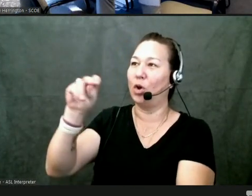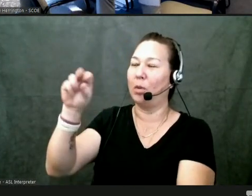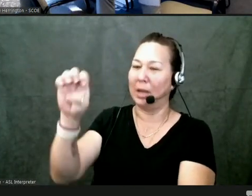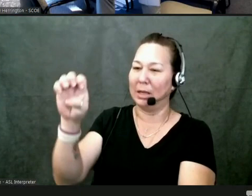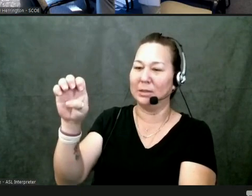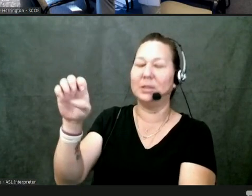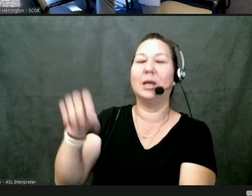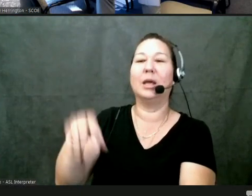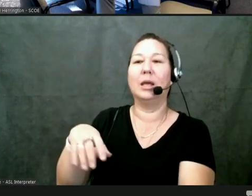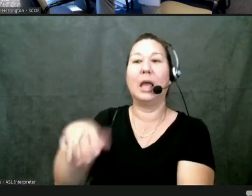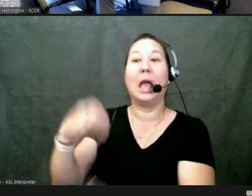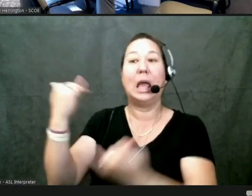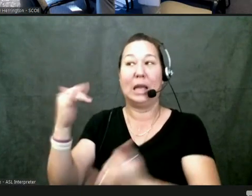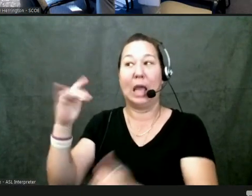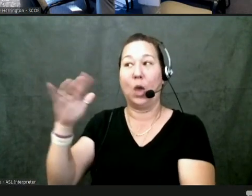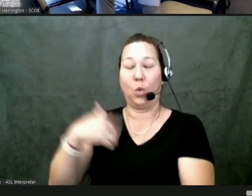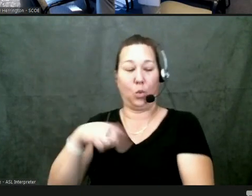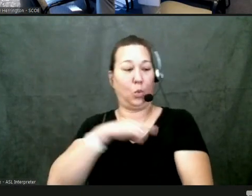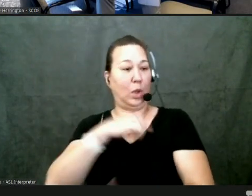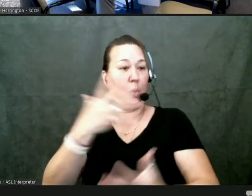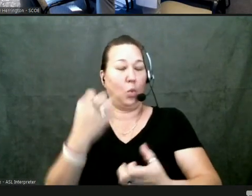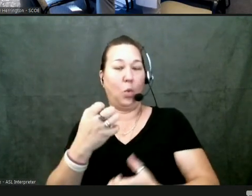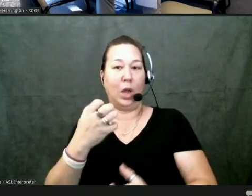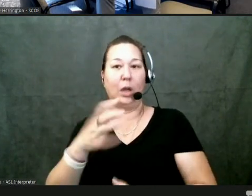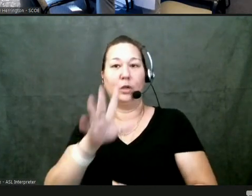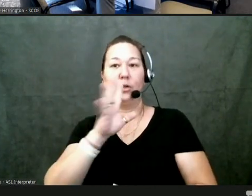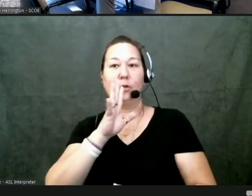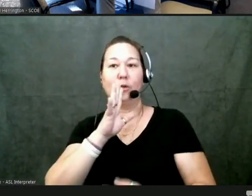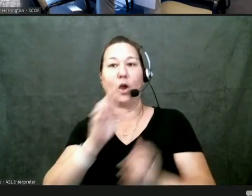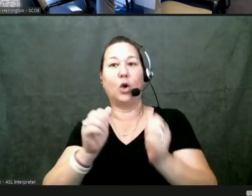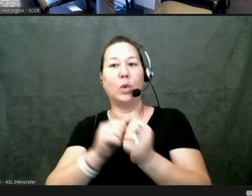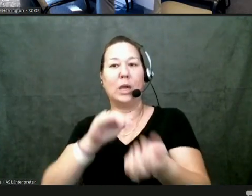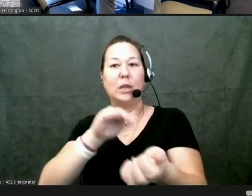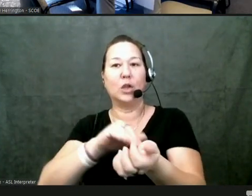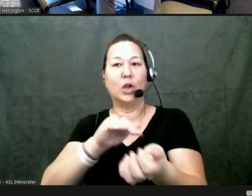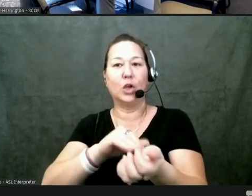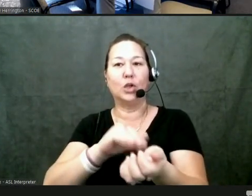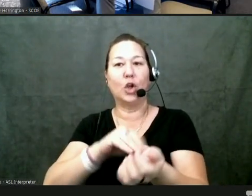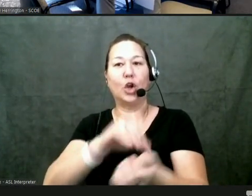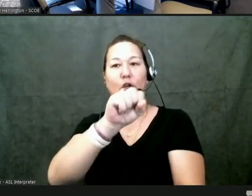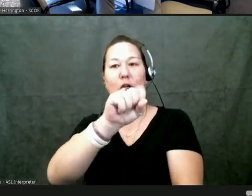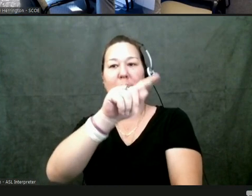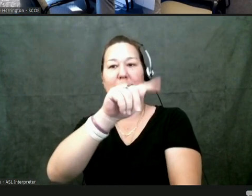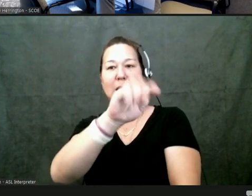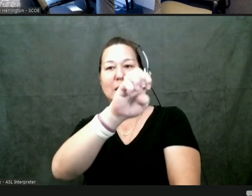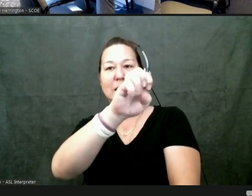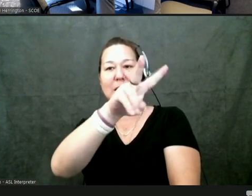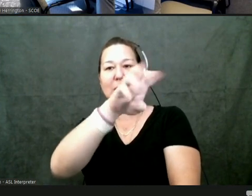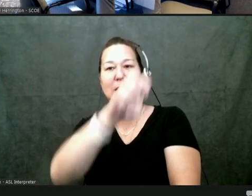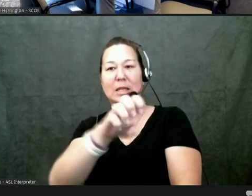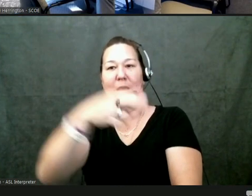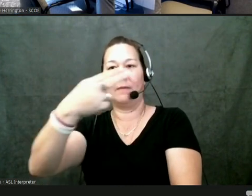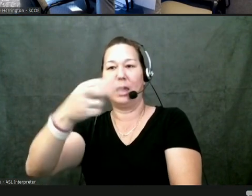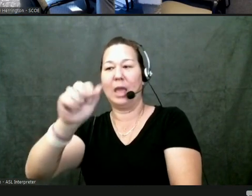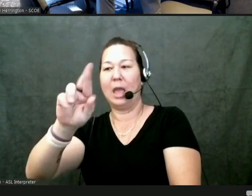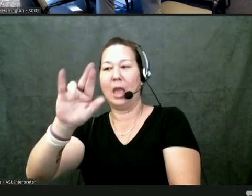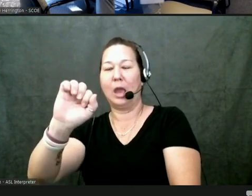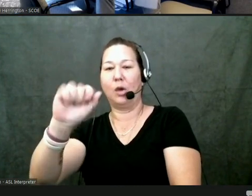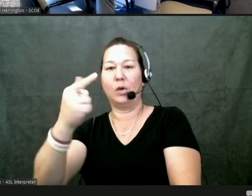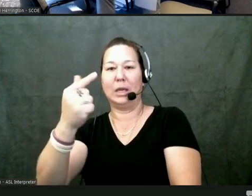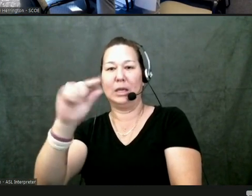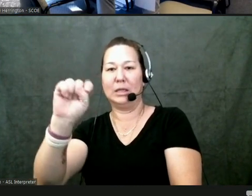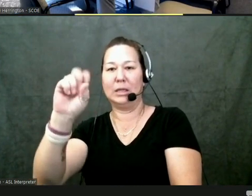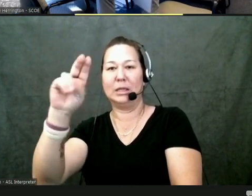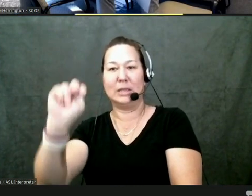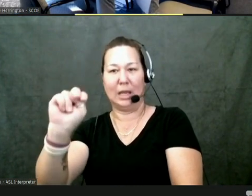We'd now like to go to Dr. Steve Harrington, our Superintendent of Schools for Sonoma County. Steve, do you have something you'd